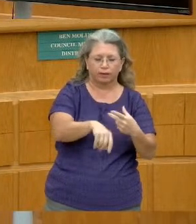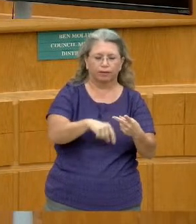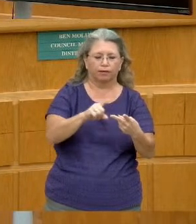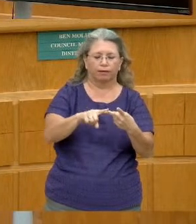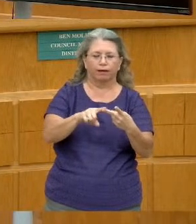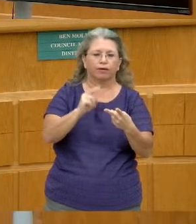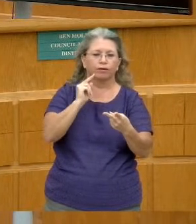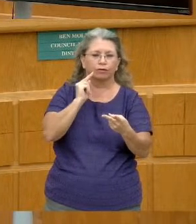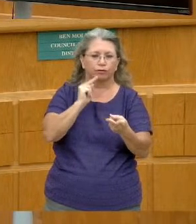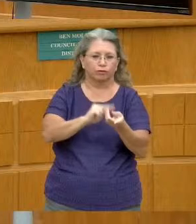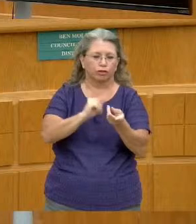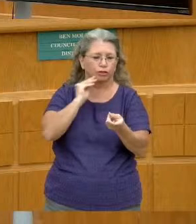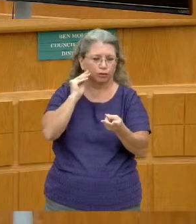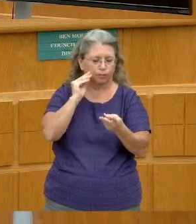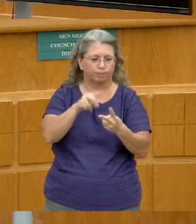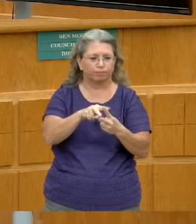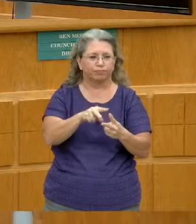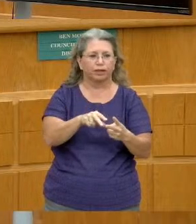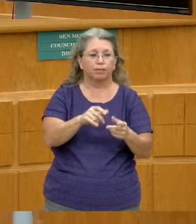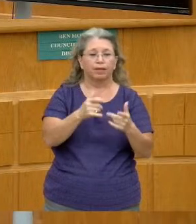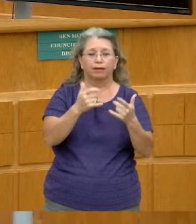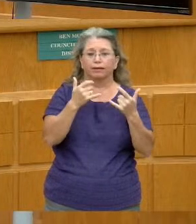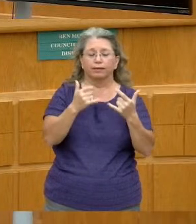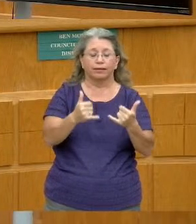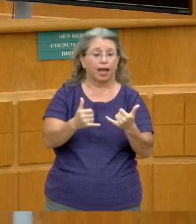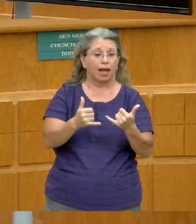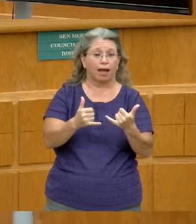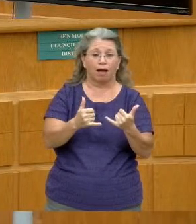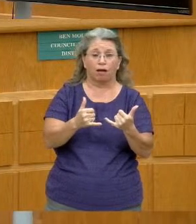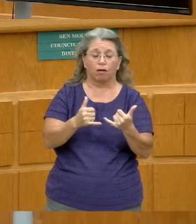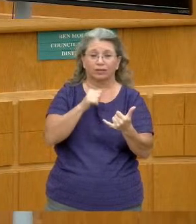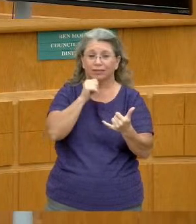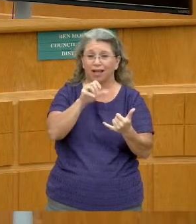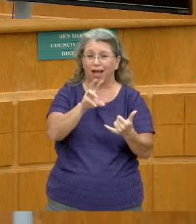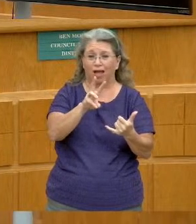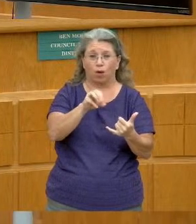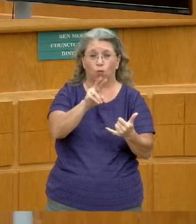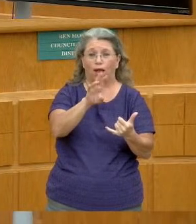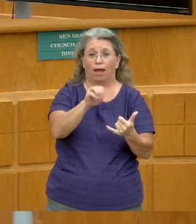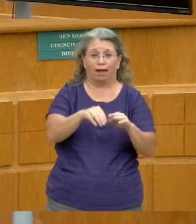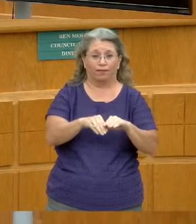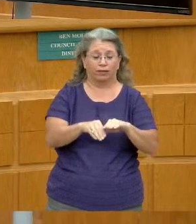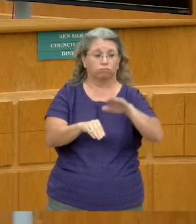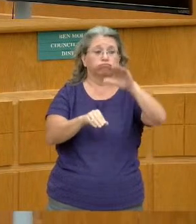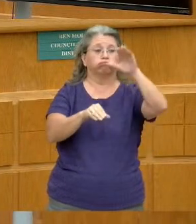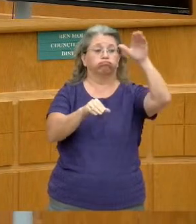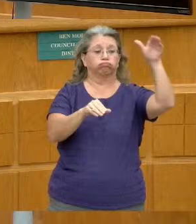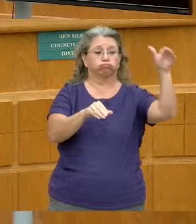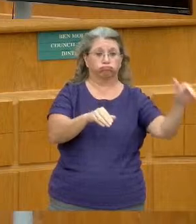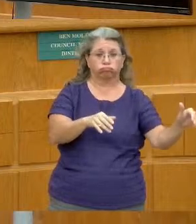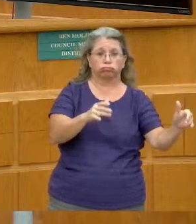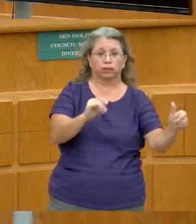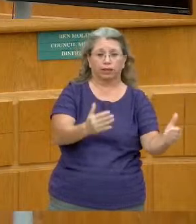we're now past a wave and kind of into the tsunami situation, as Dr. Bird referred to it, way over here.